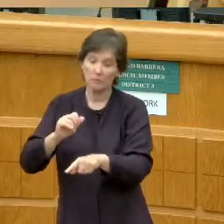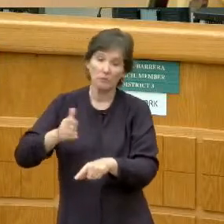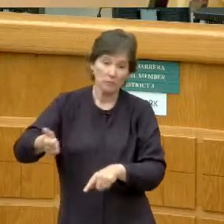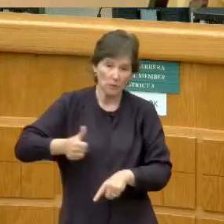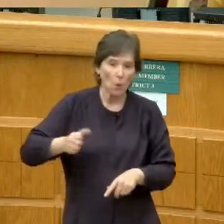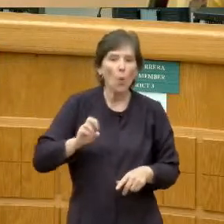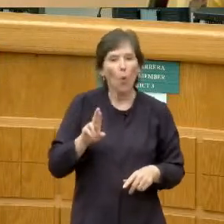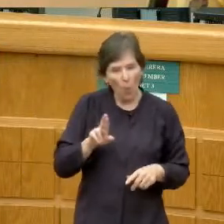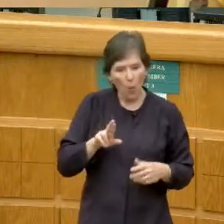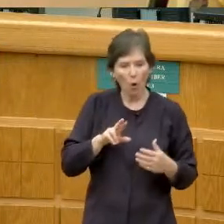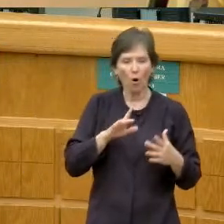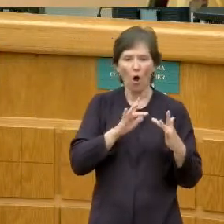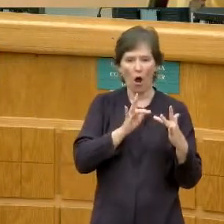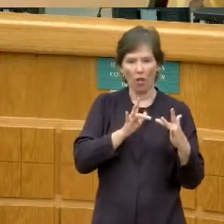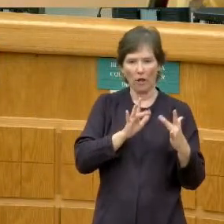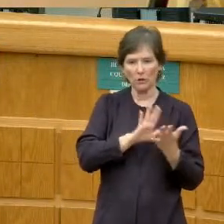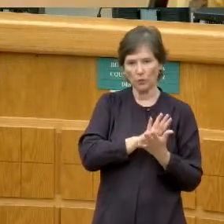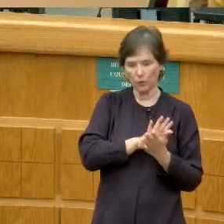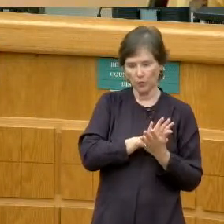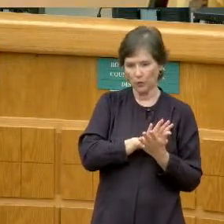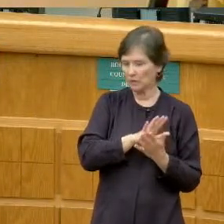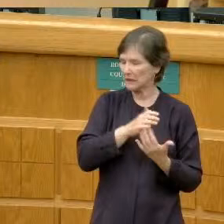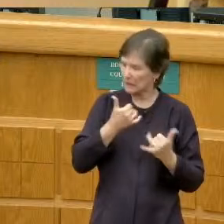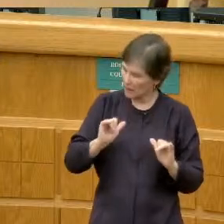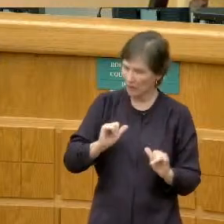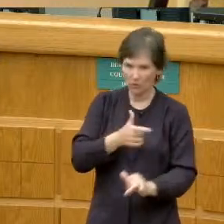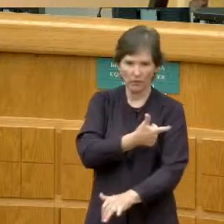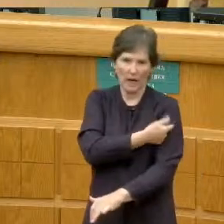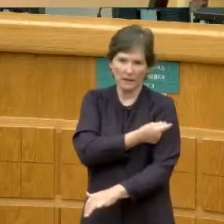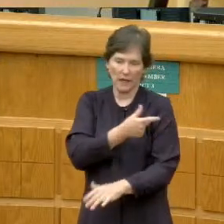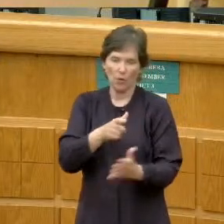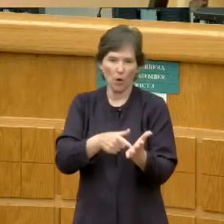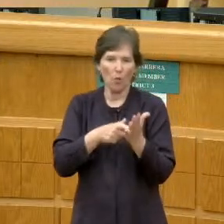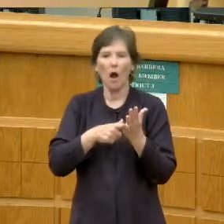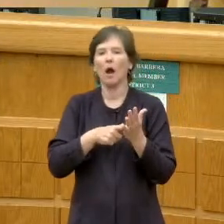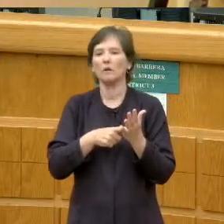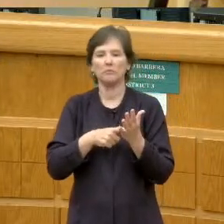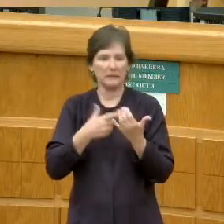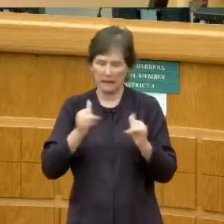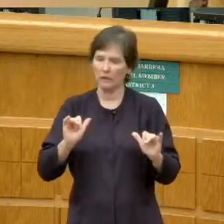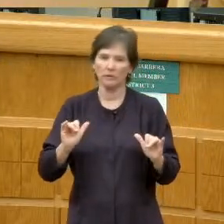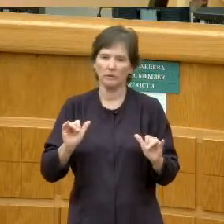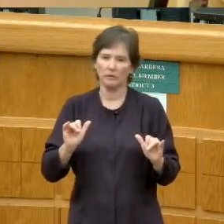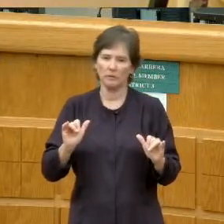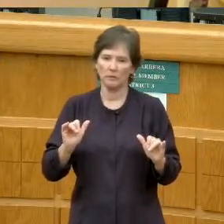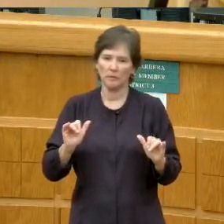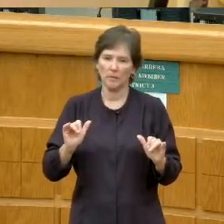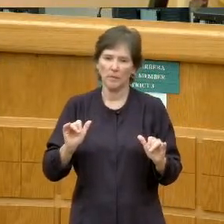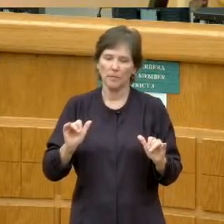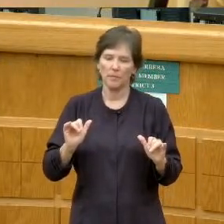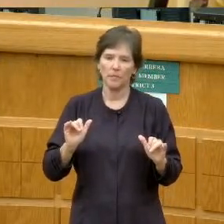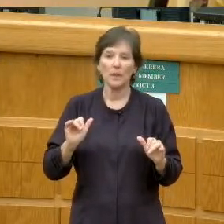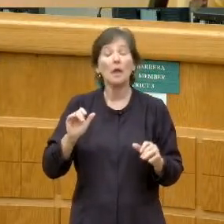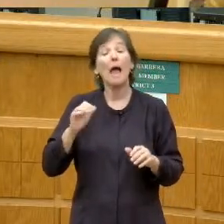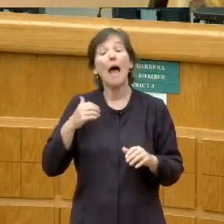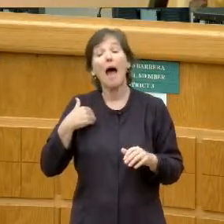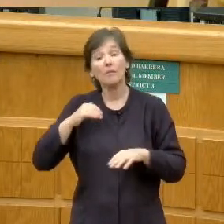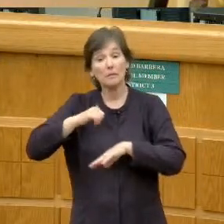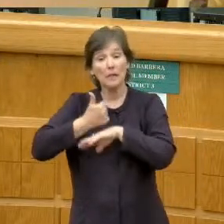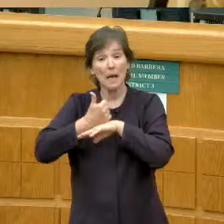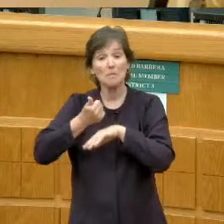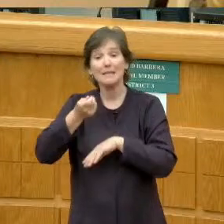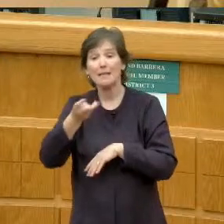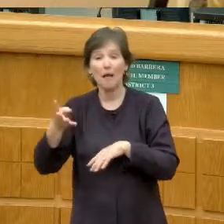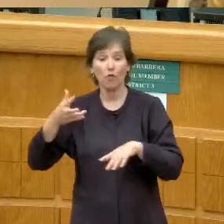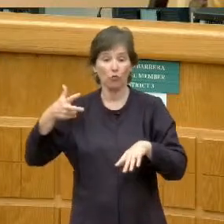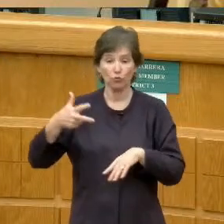families facilitate getting their vaccines, the health district is setting up several drive-through events. So it's just